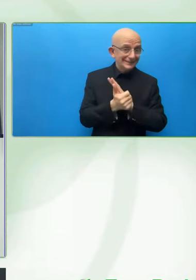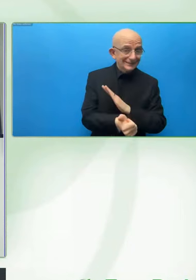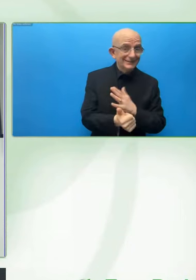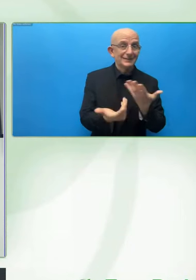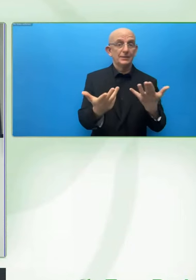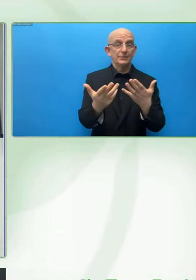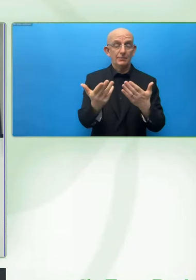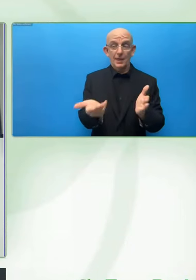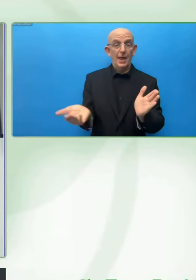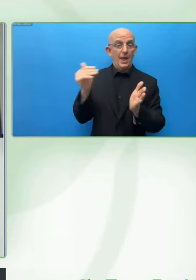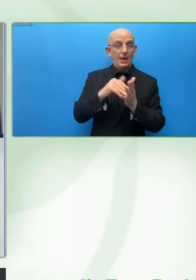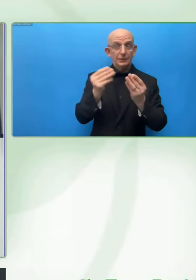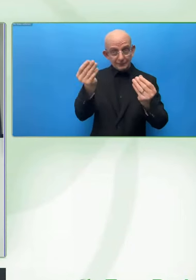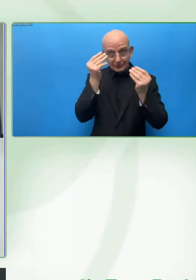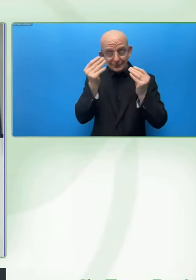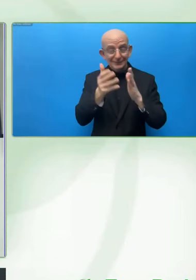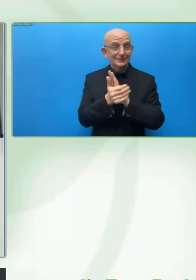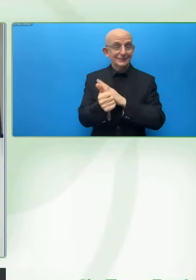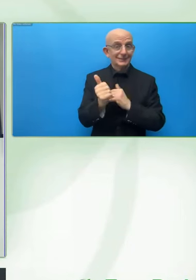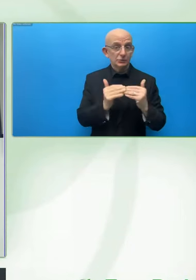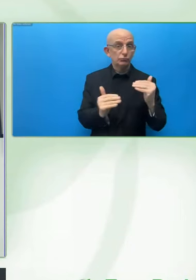other aspects that are